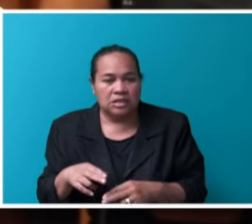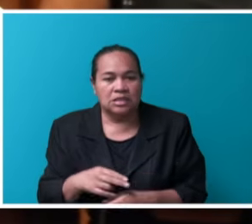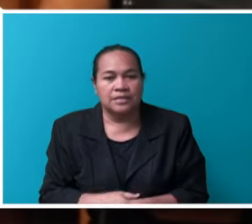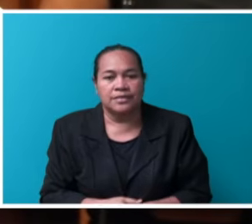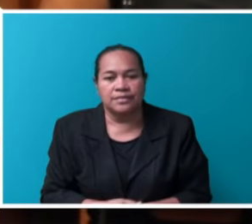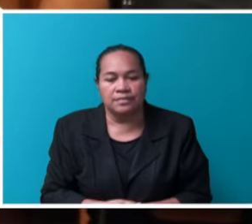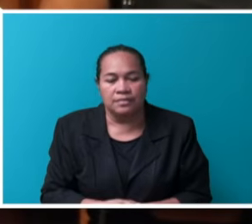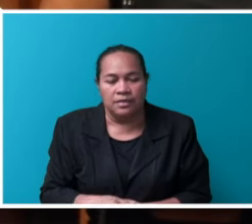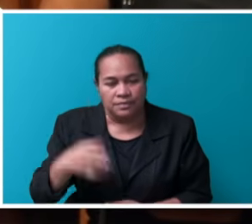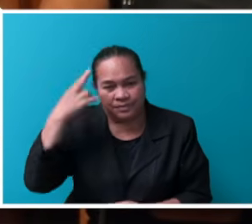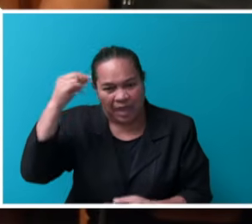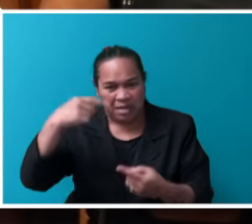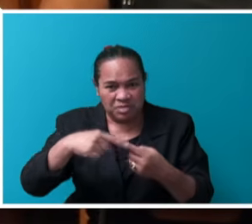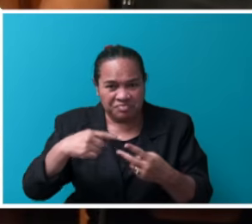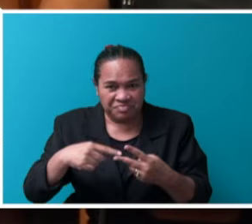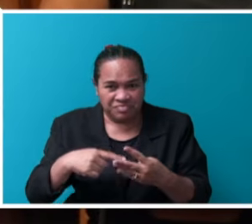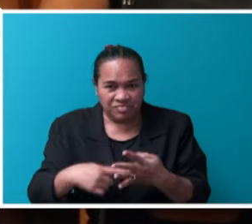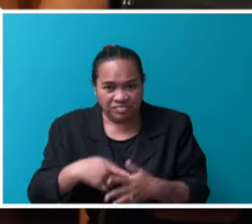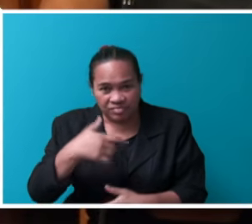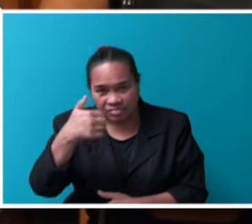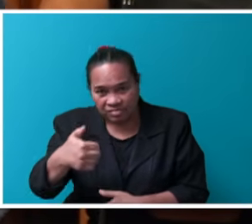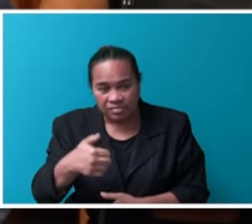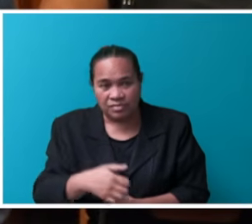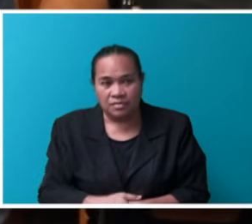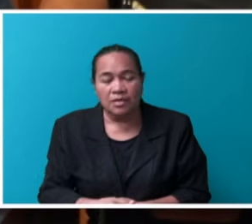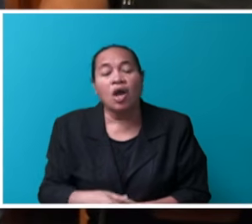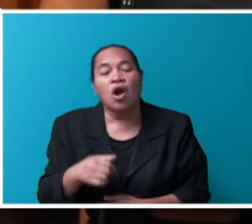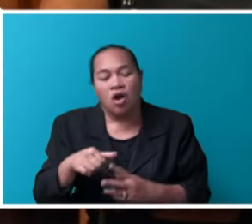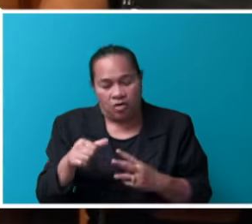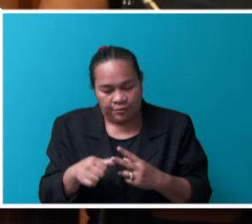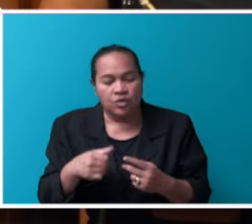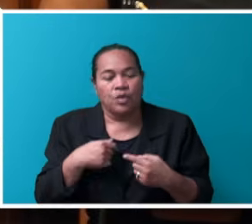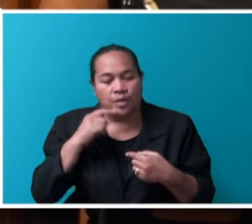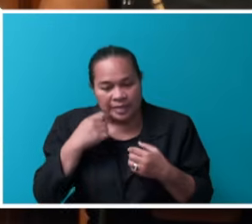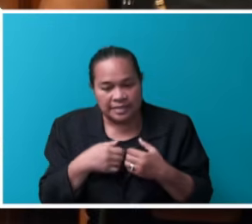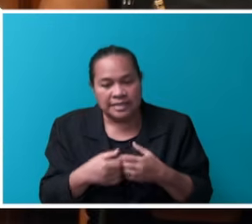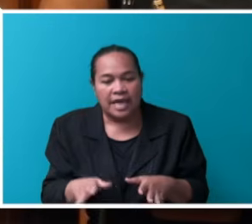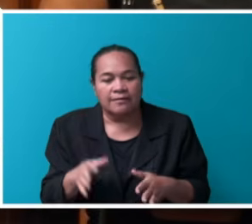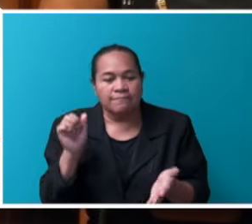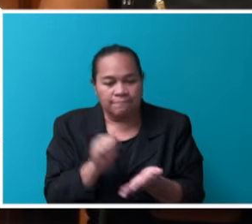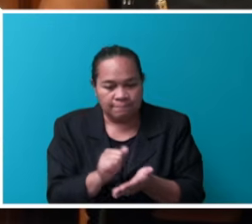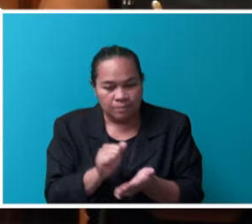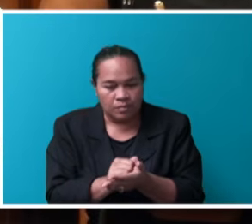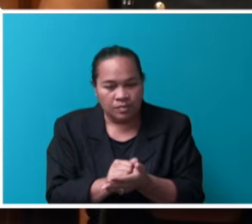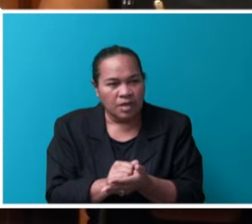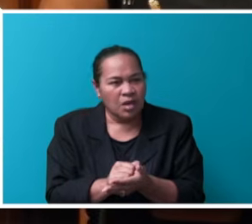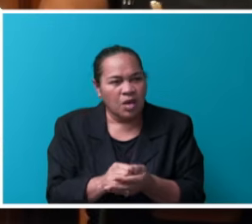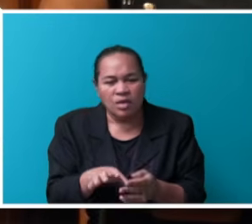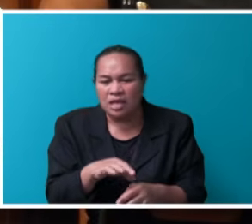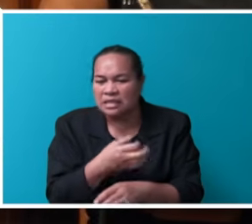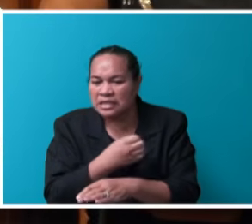Balengu Aya, Sokoda, and Vunika. We will also start 4 new areas including Luvu Seaside,